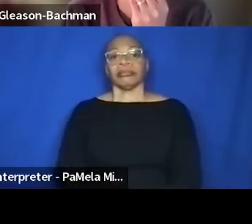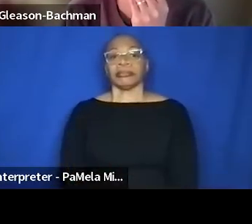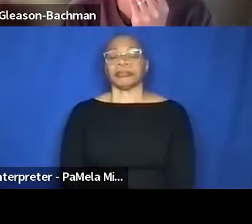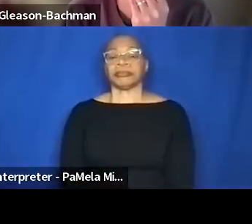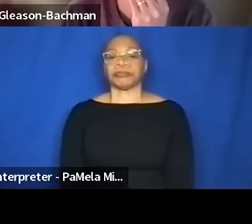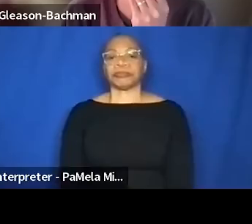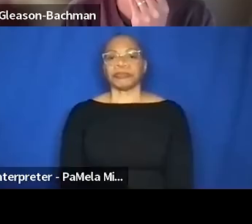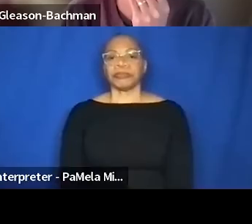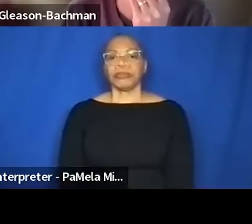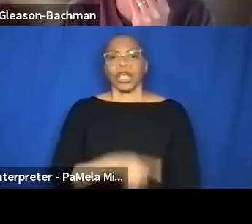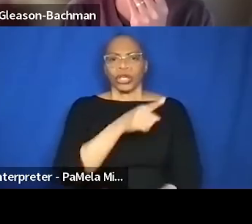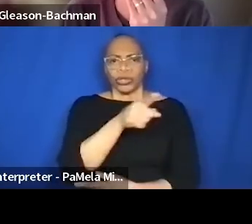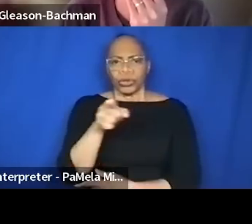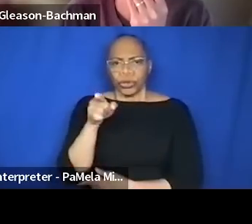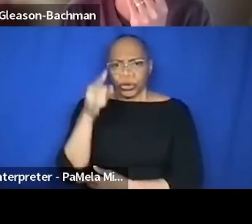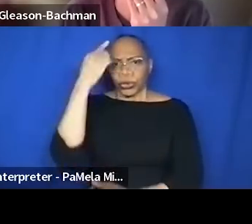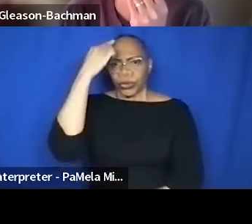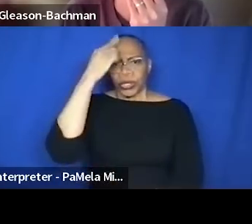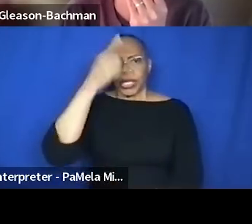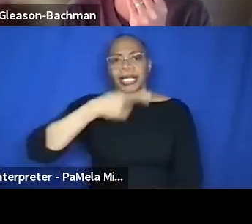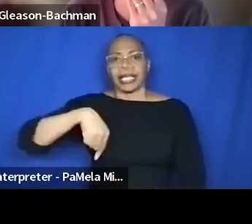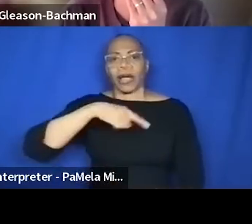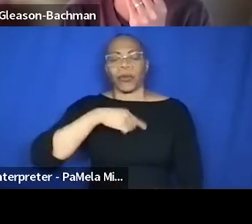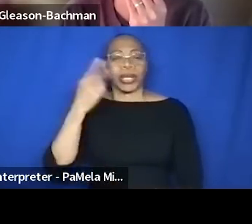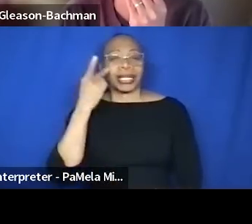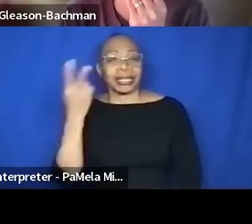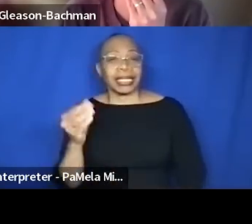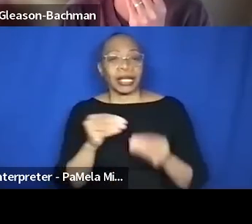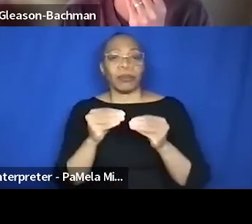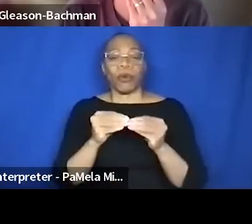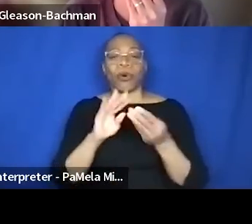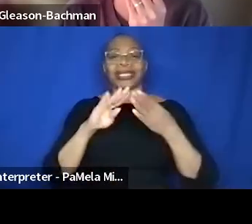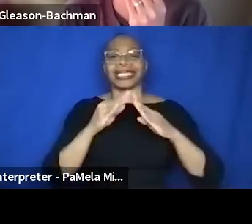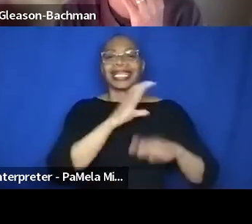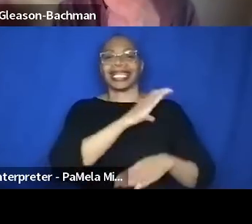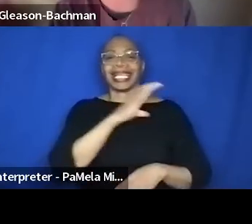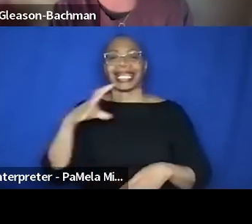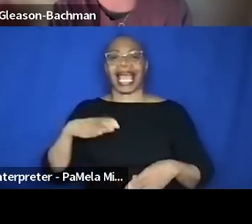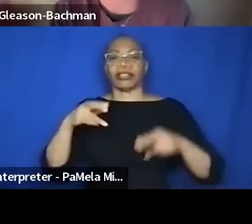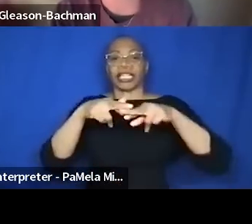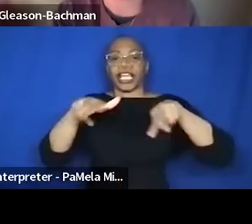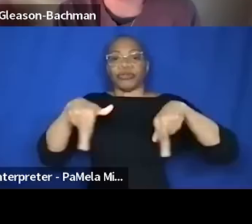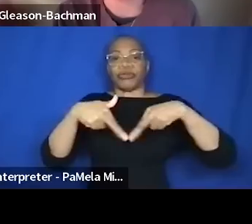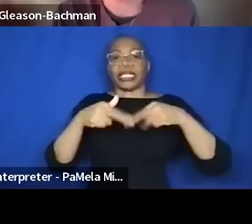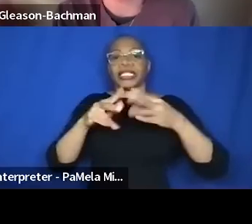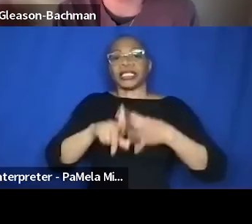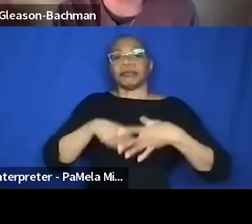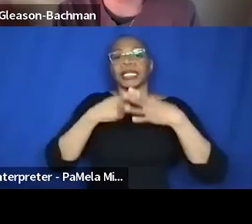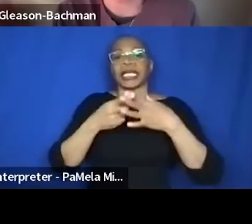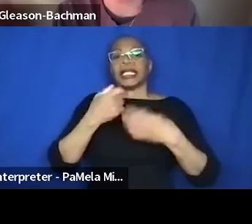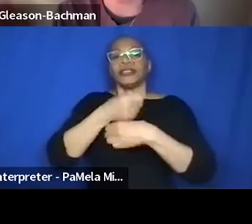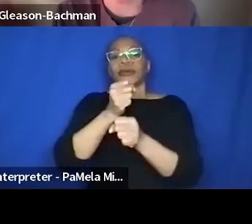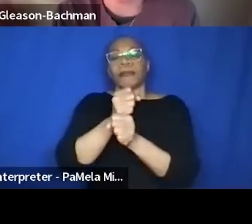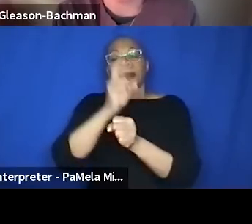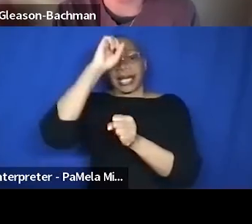I do think we're seeing more city councils and regions starting to make decisions.